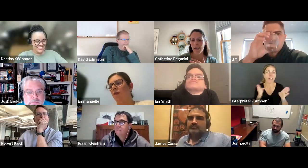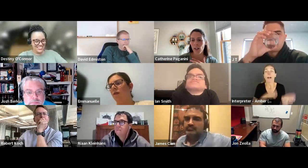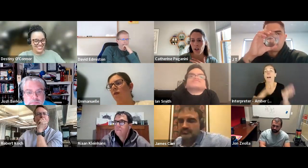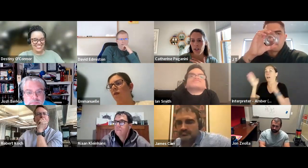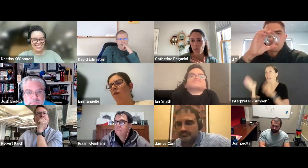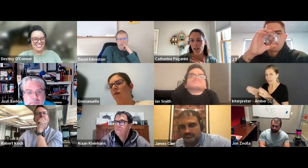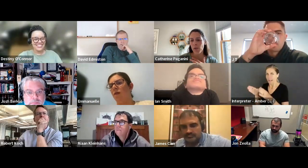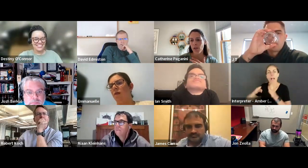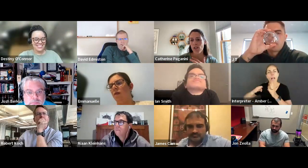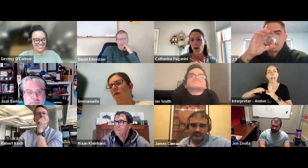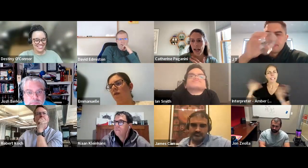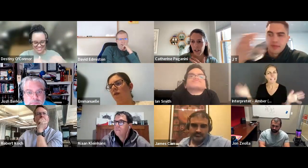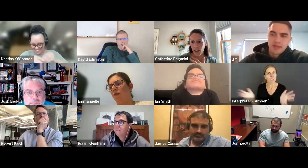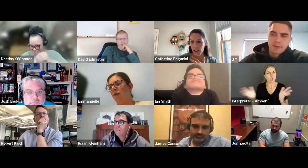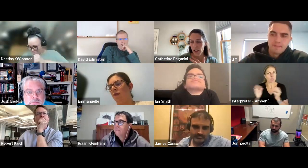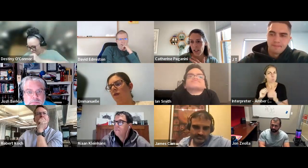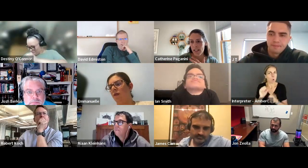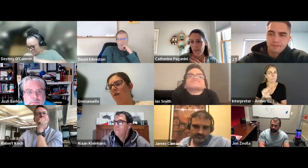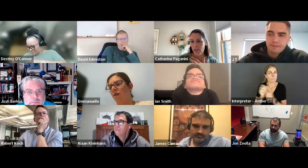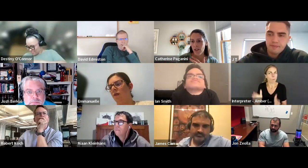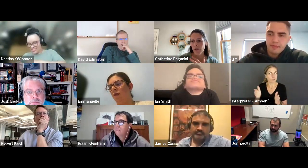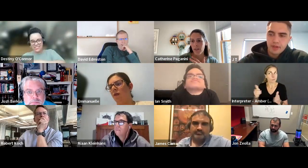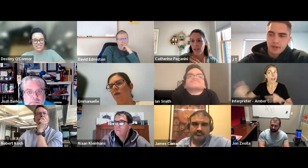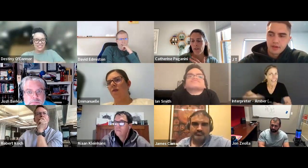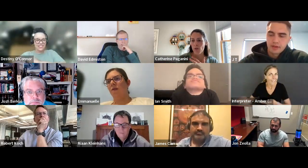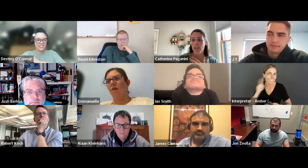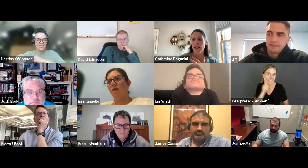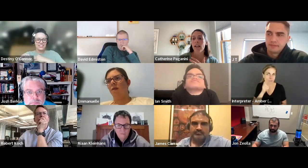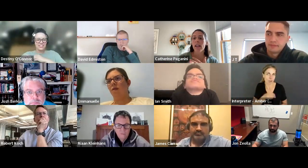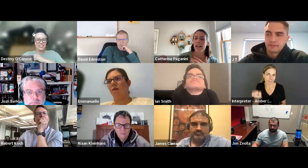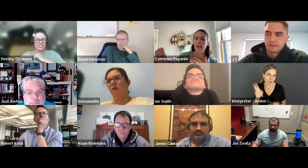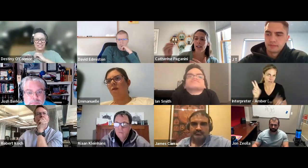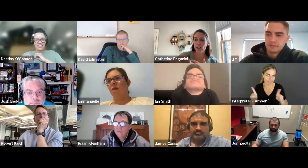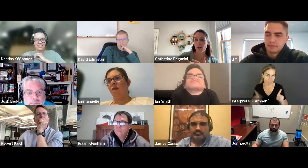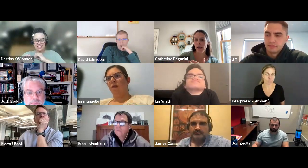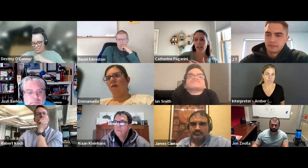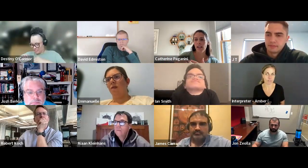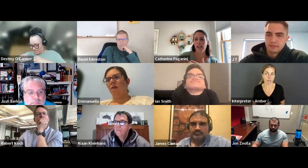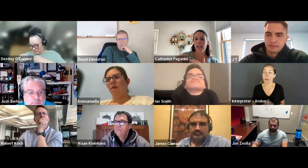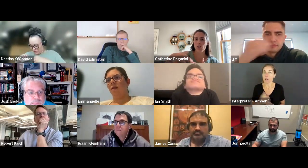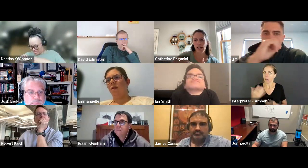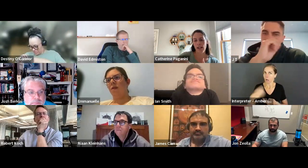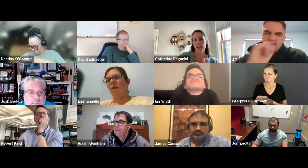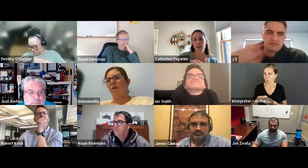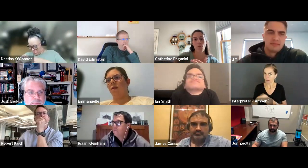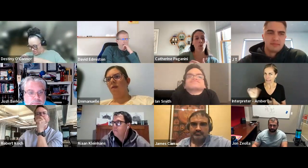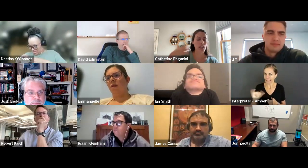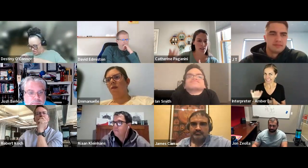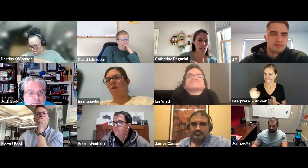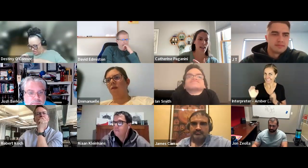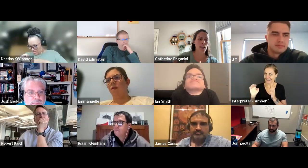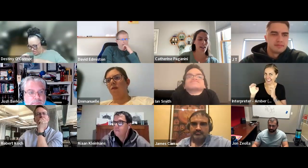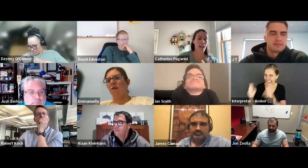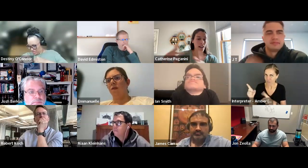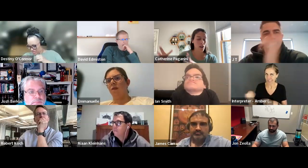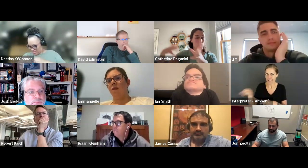like encouraging more employees to hire deaf and hard of hearing individuals. And including like educating them, what does